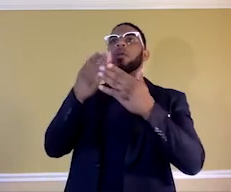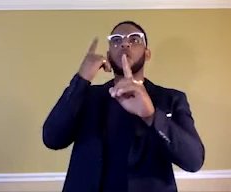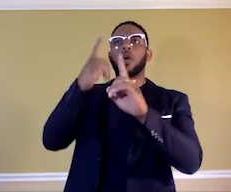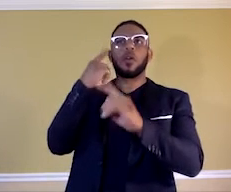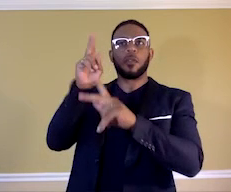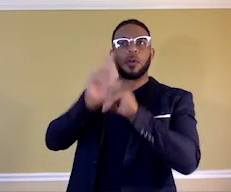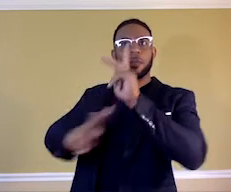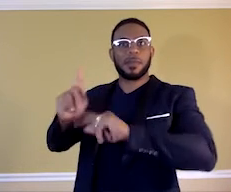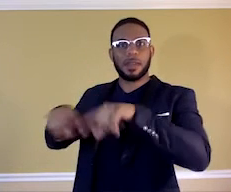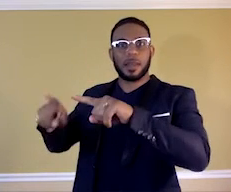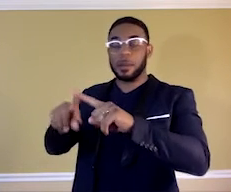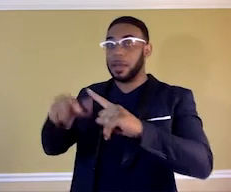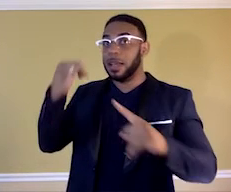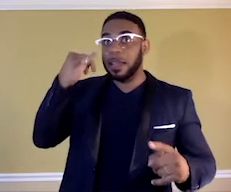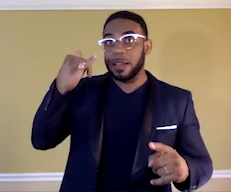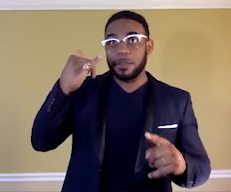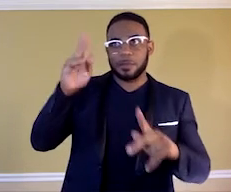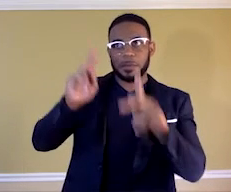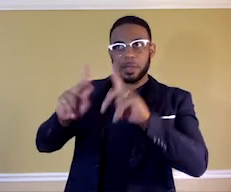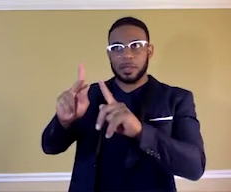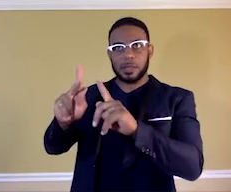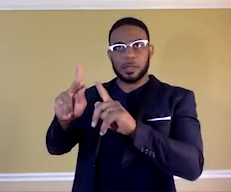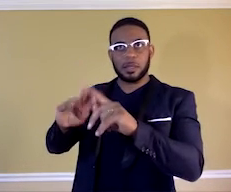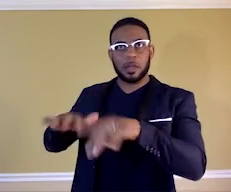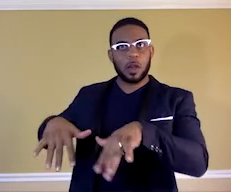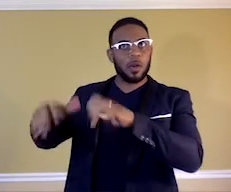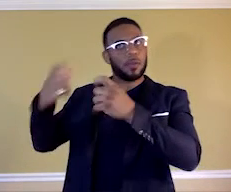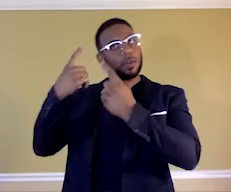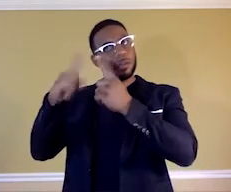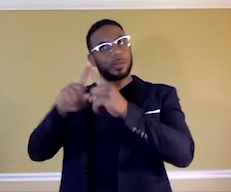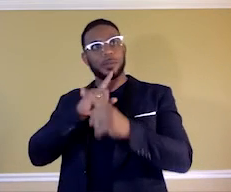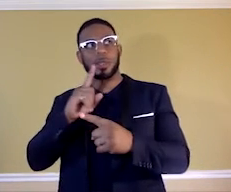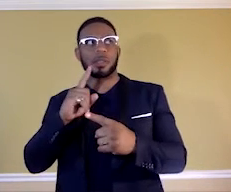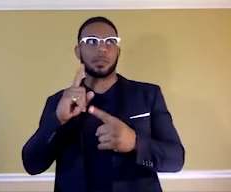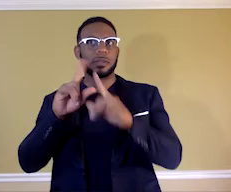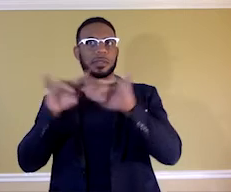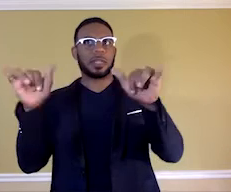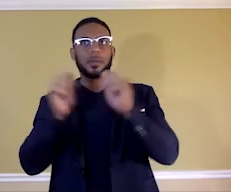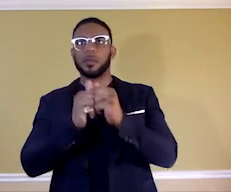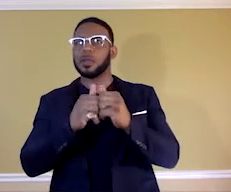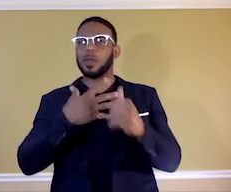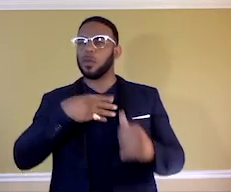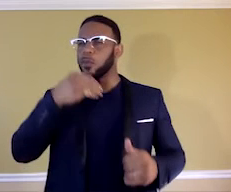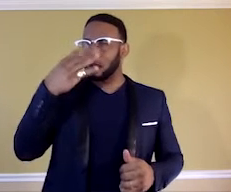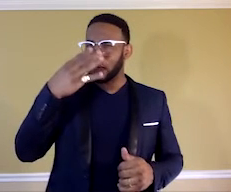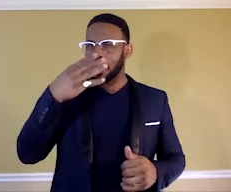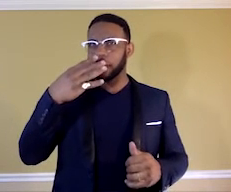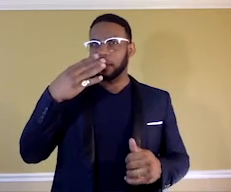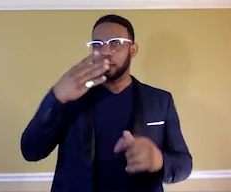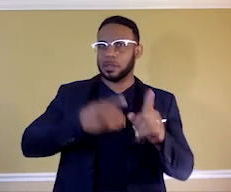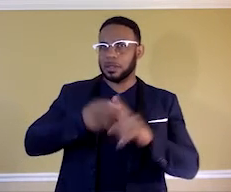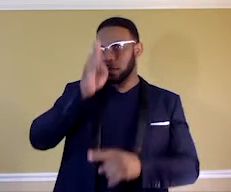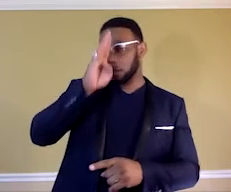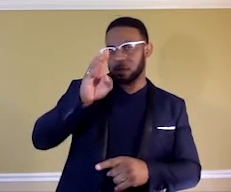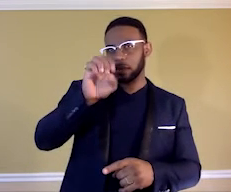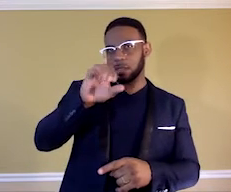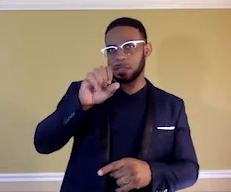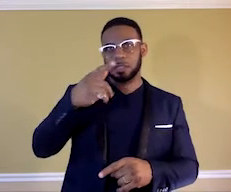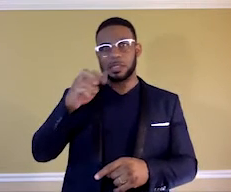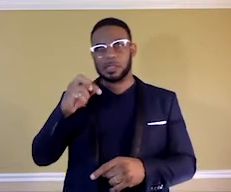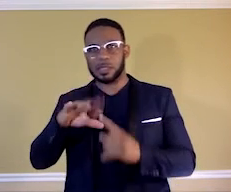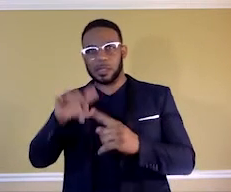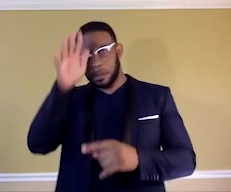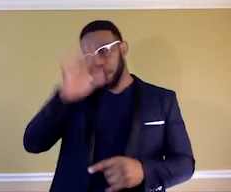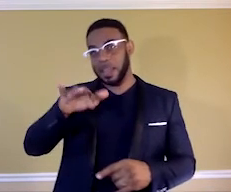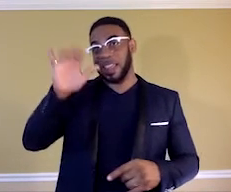mankind. But if mankind is overwhelmingly considered to be synonymous with white, heterosexual, cisgender, and male,